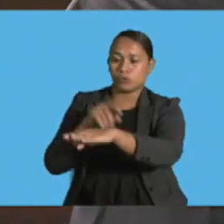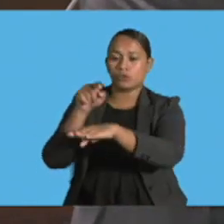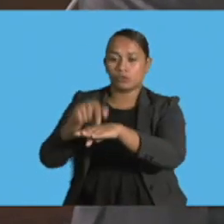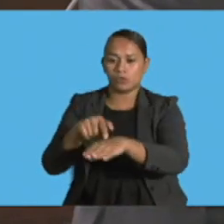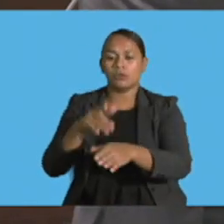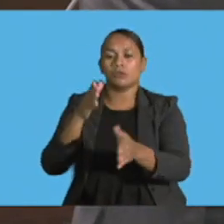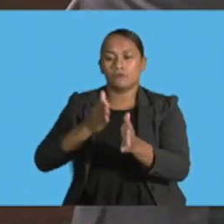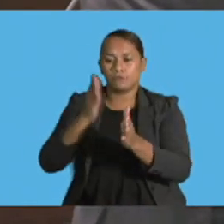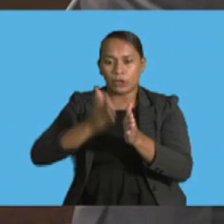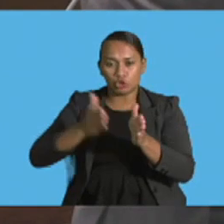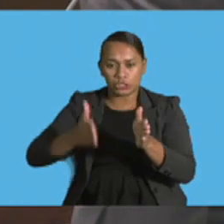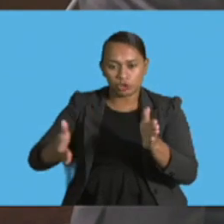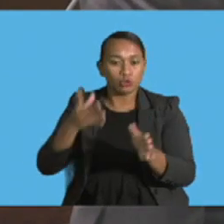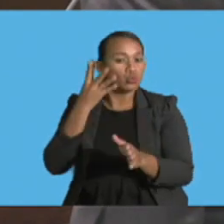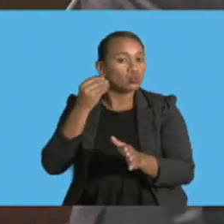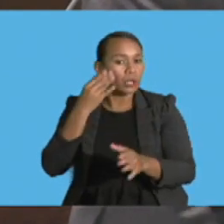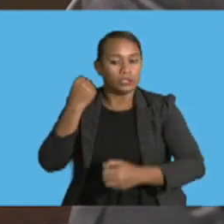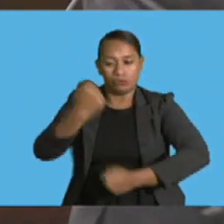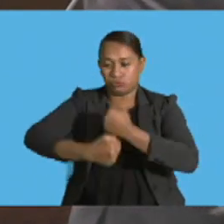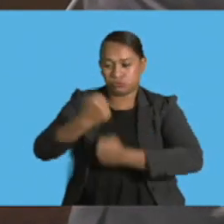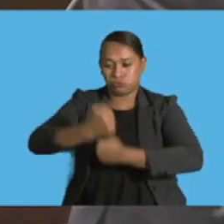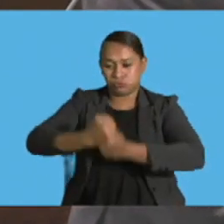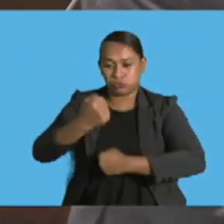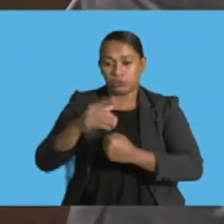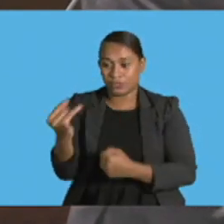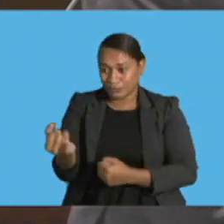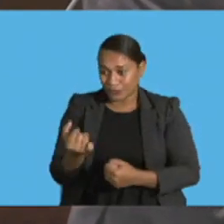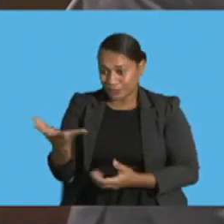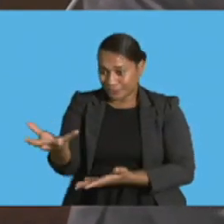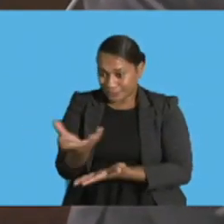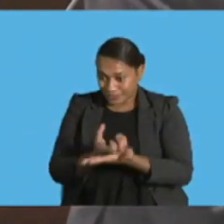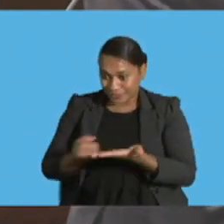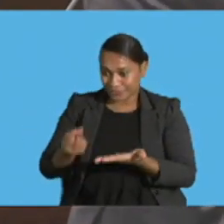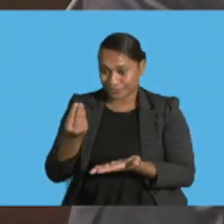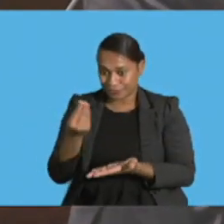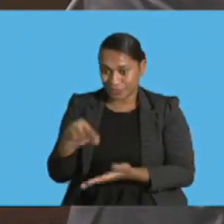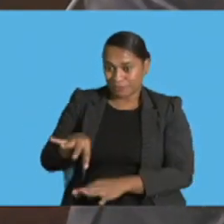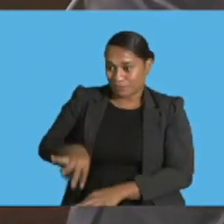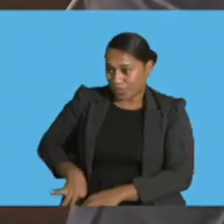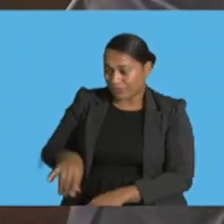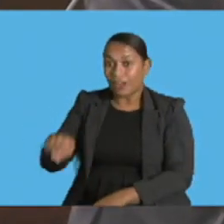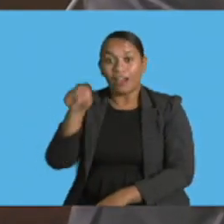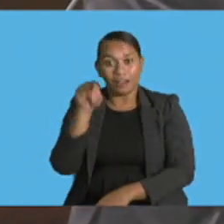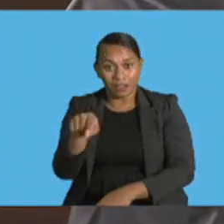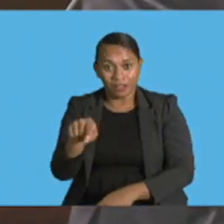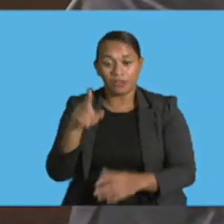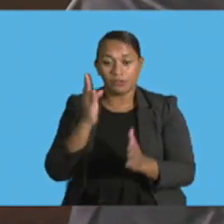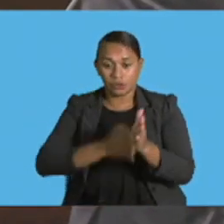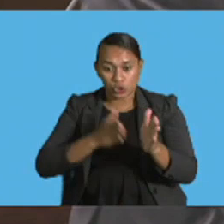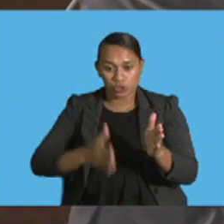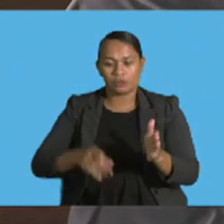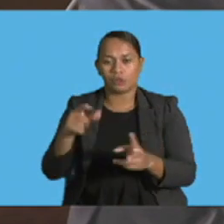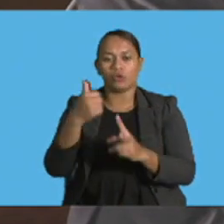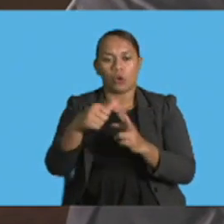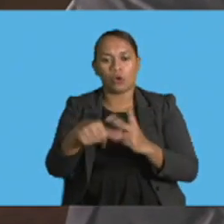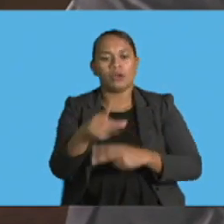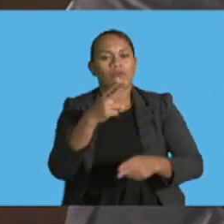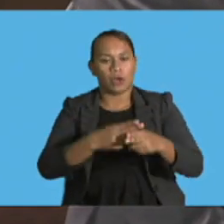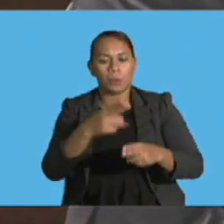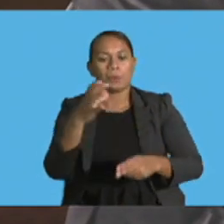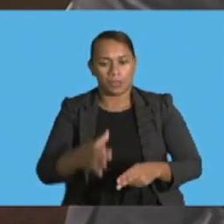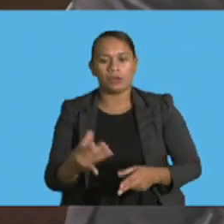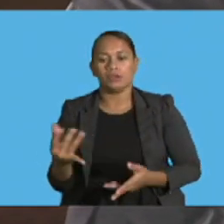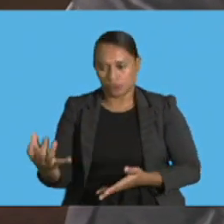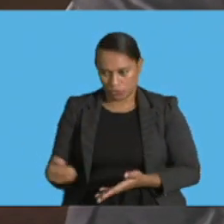the farmers and FSC from sugar sales. Honorable Speaker, over 20%, or a total